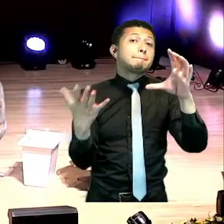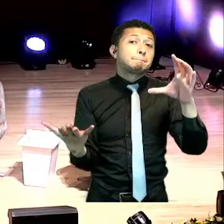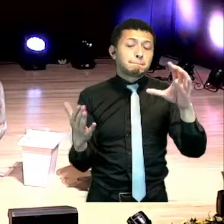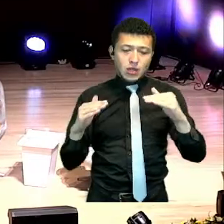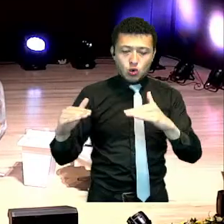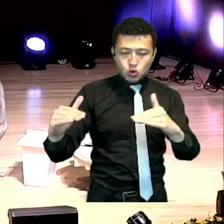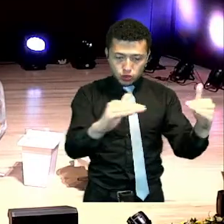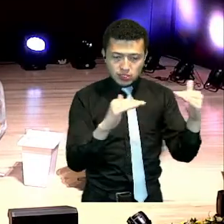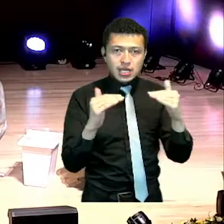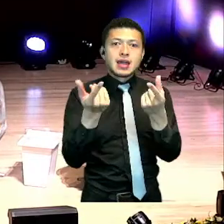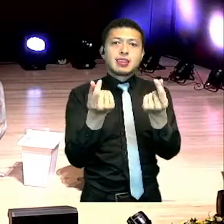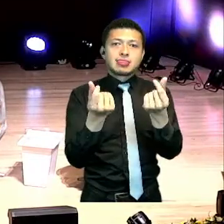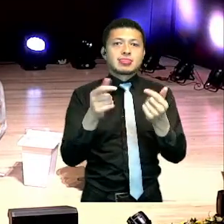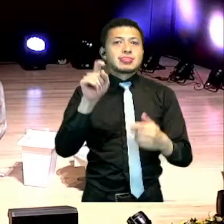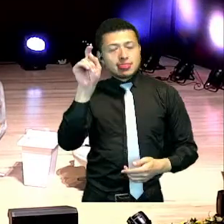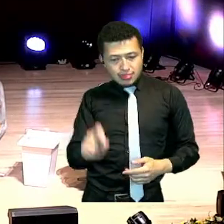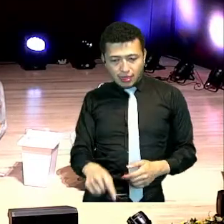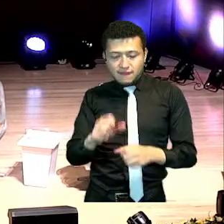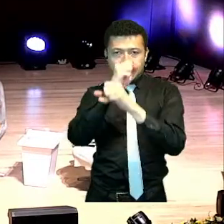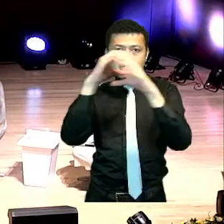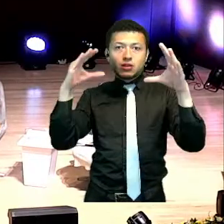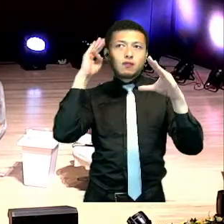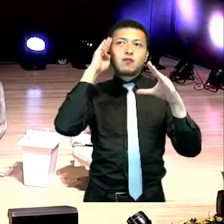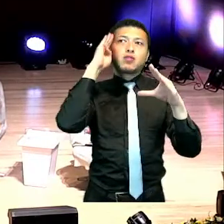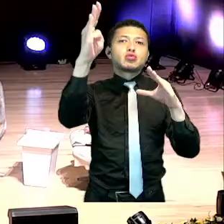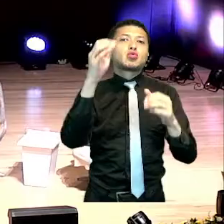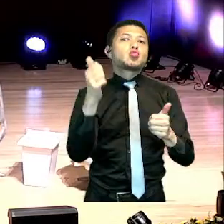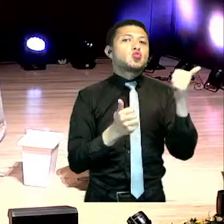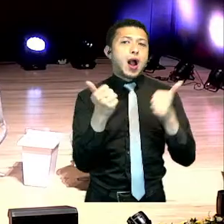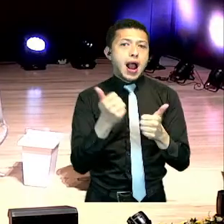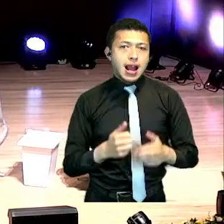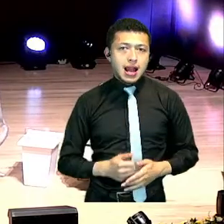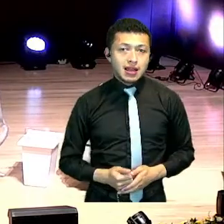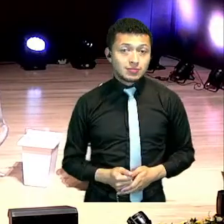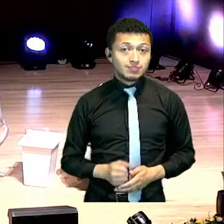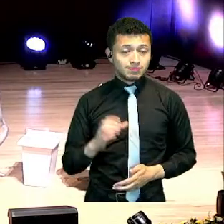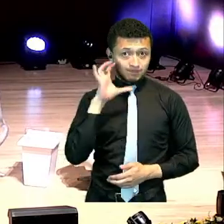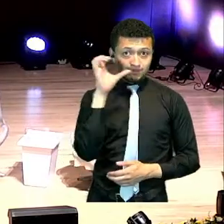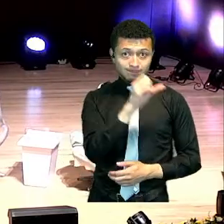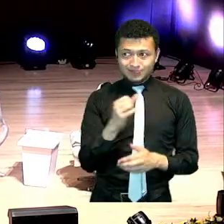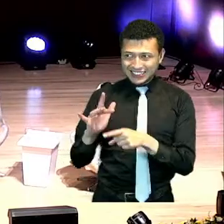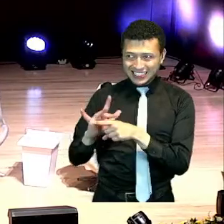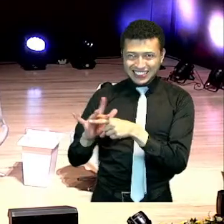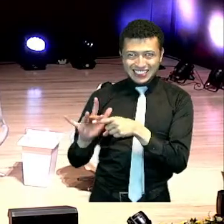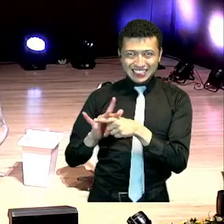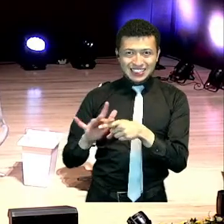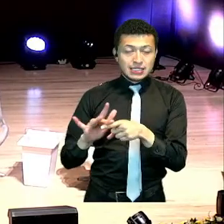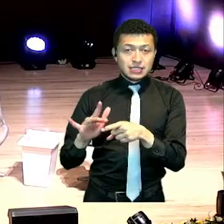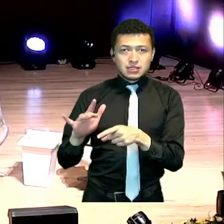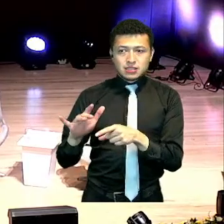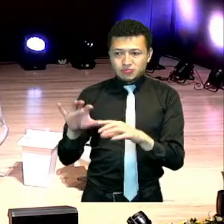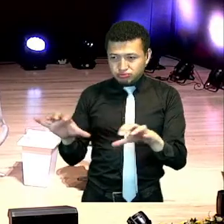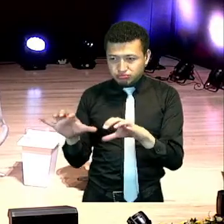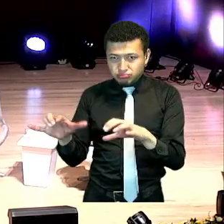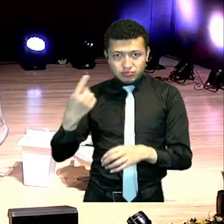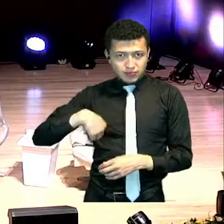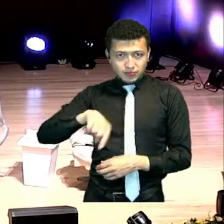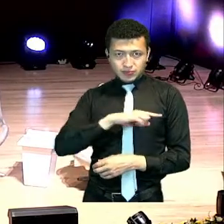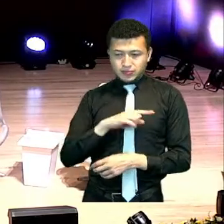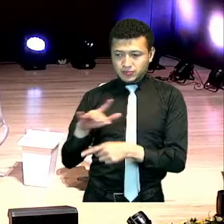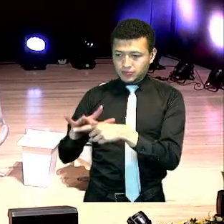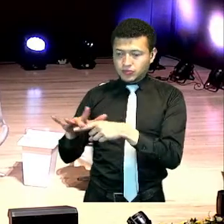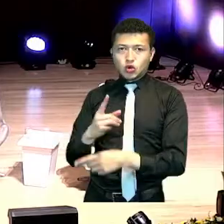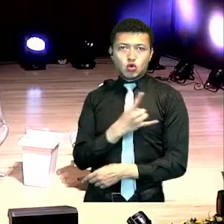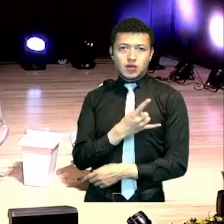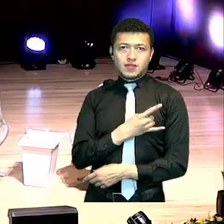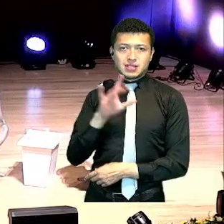about the future we're imagining. I think economic justice makes us first think, or should